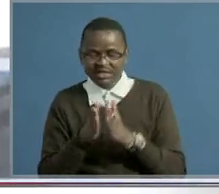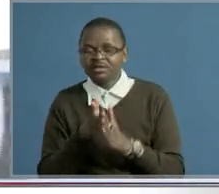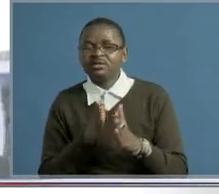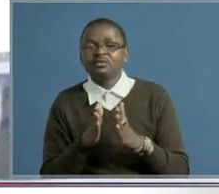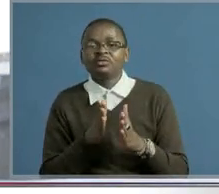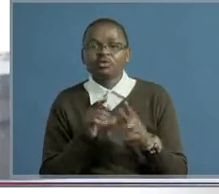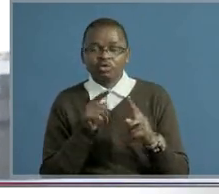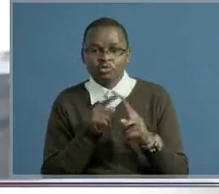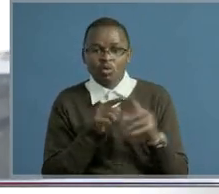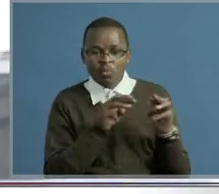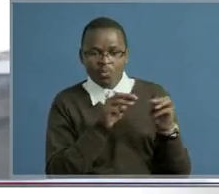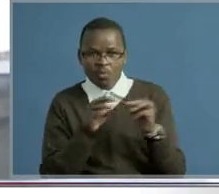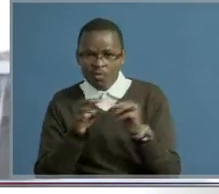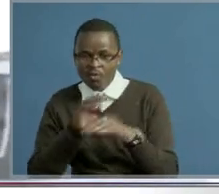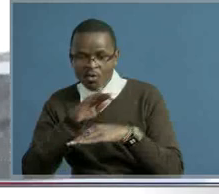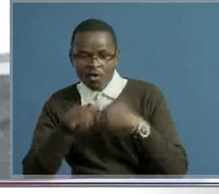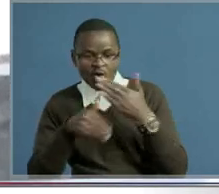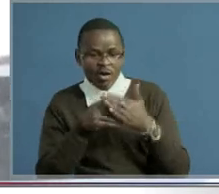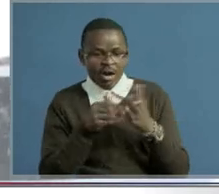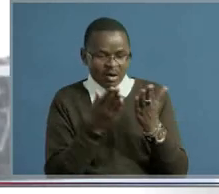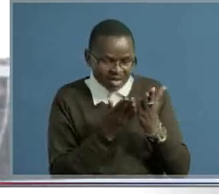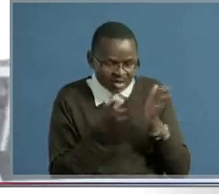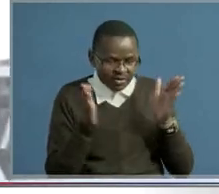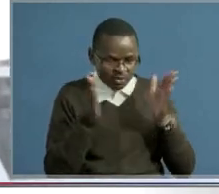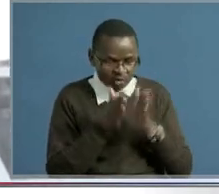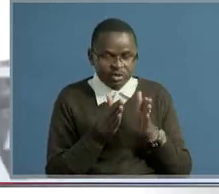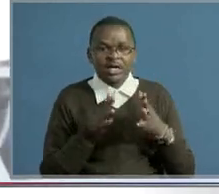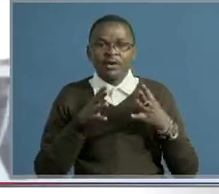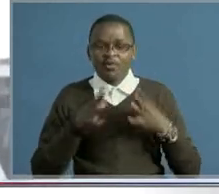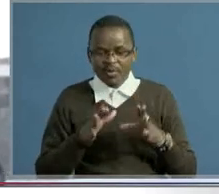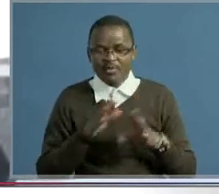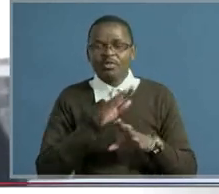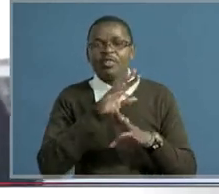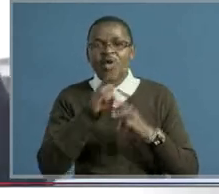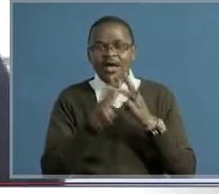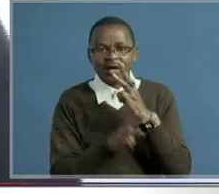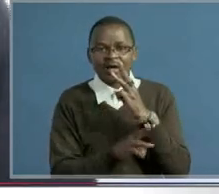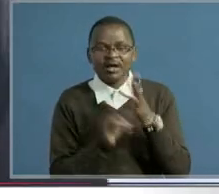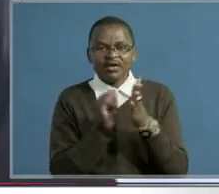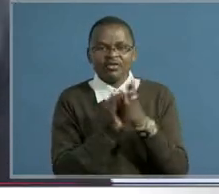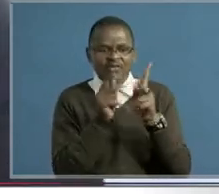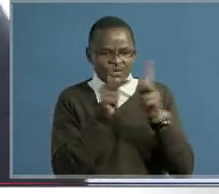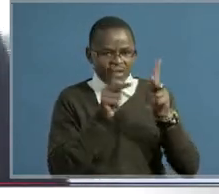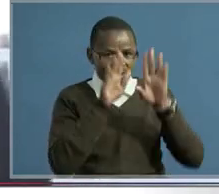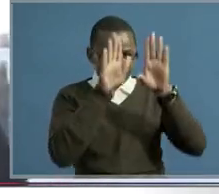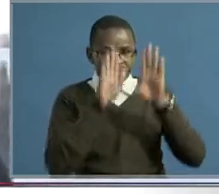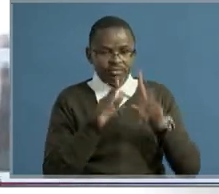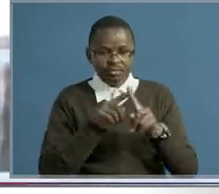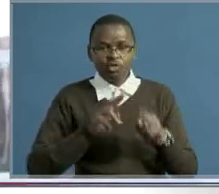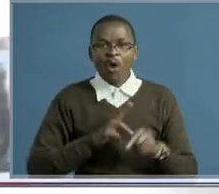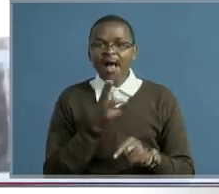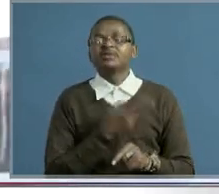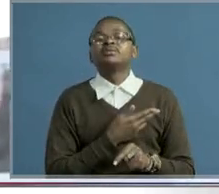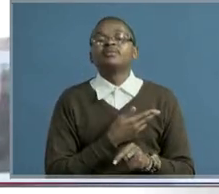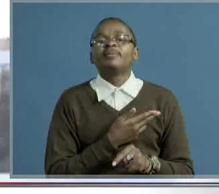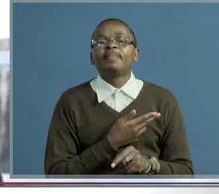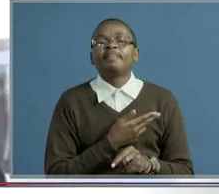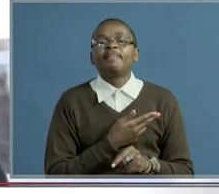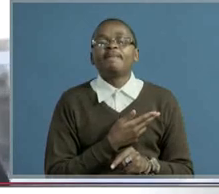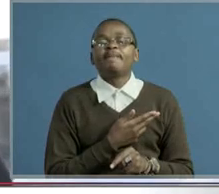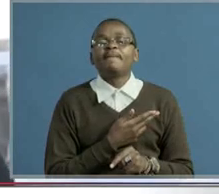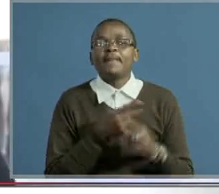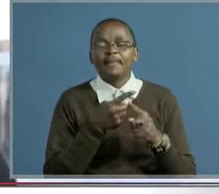to move all our services closer to customers countrywide is very very important to us